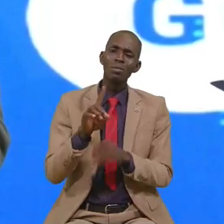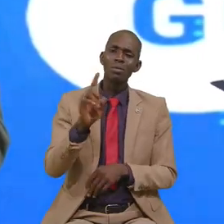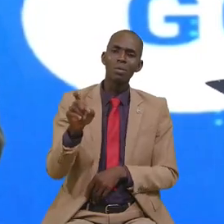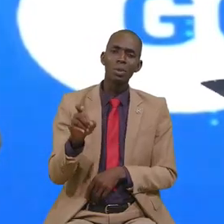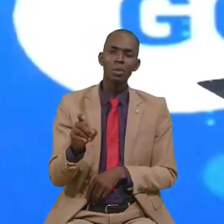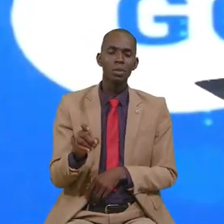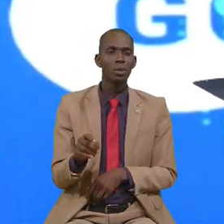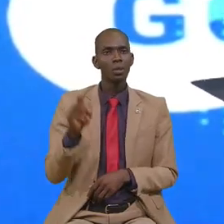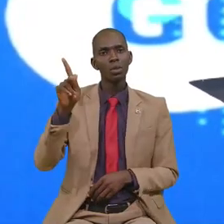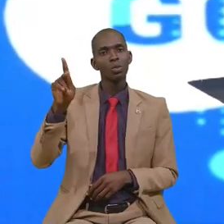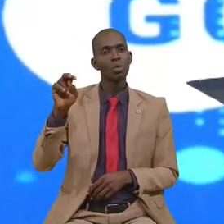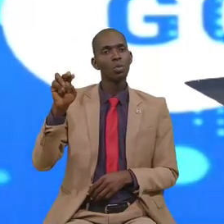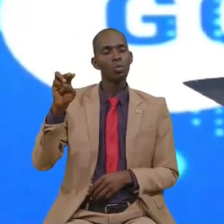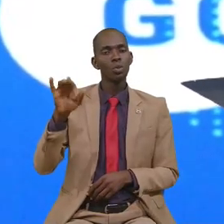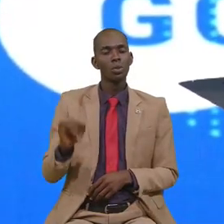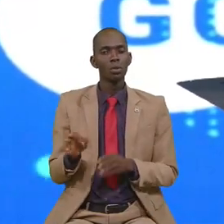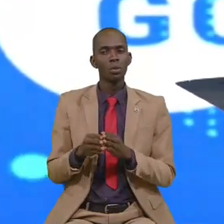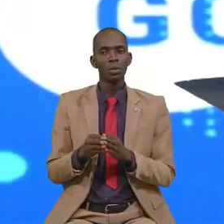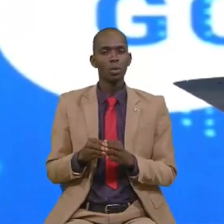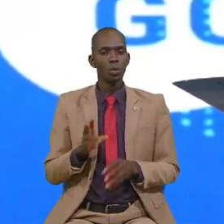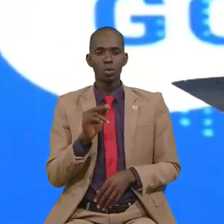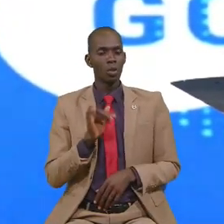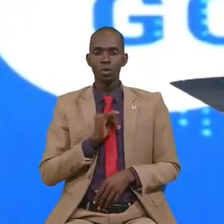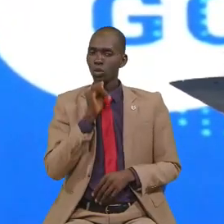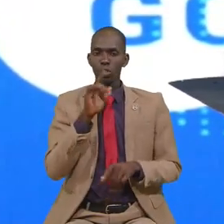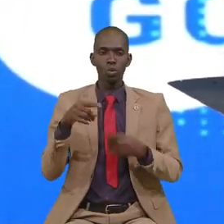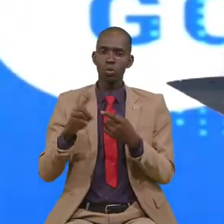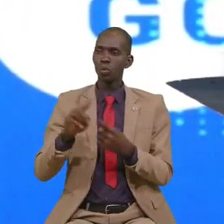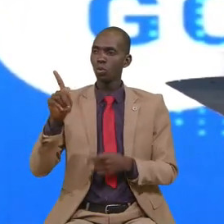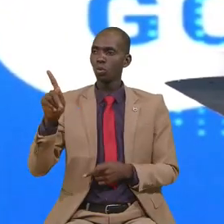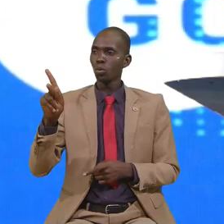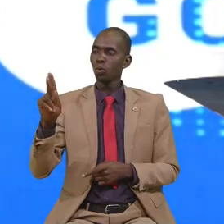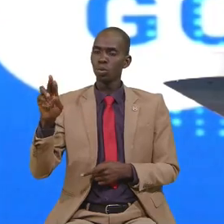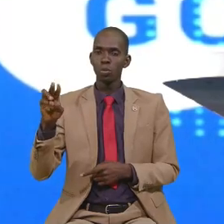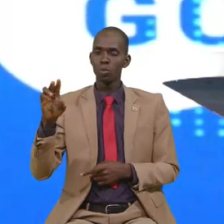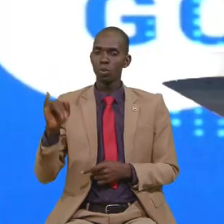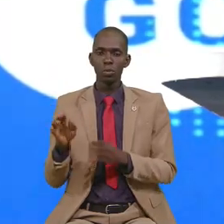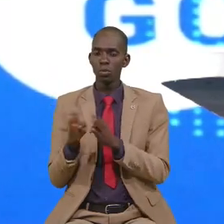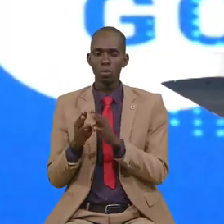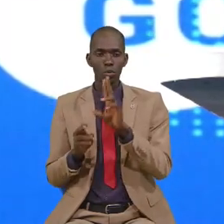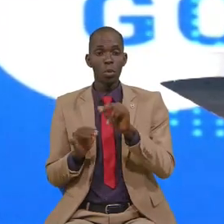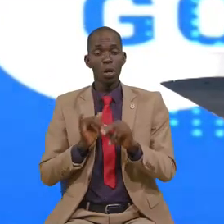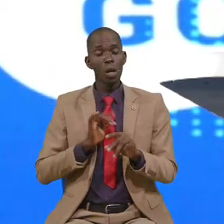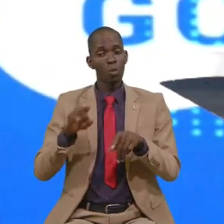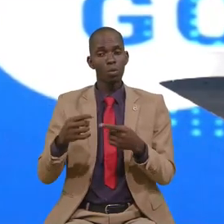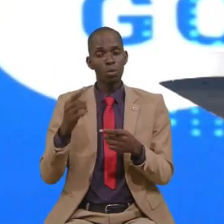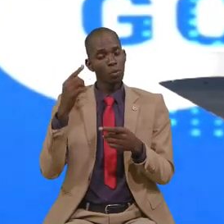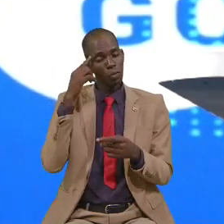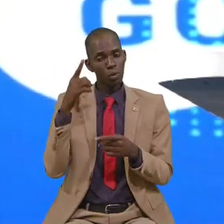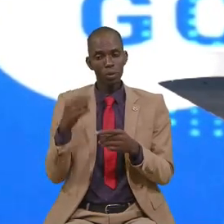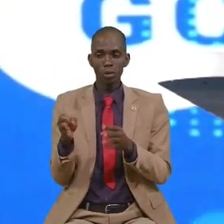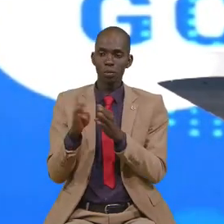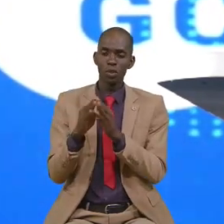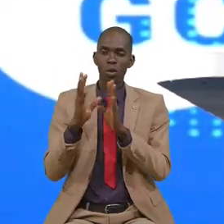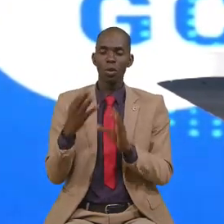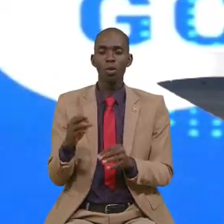Kumuyi's conference? No, I didn't go to Kumuyi's conference. I go to the conference of ministers and of the Lord.